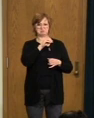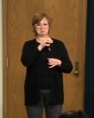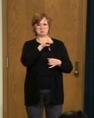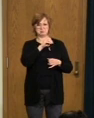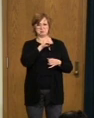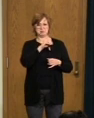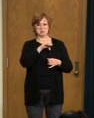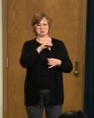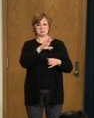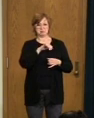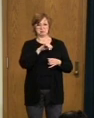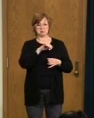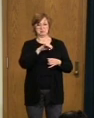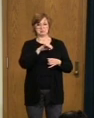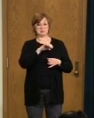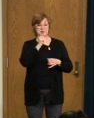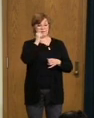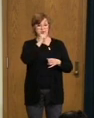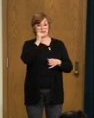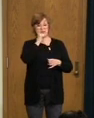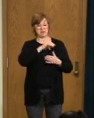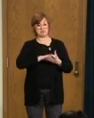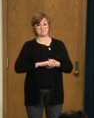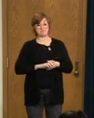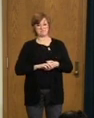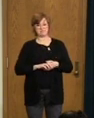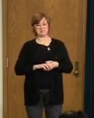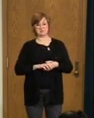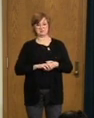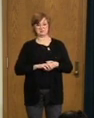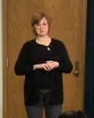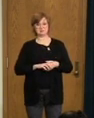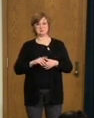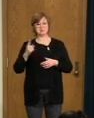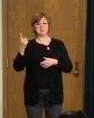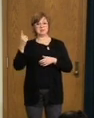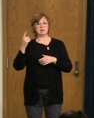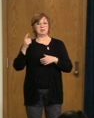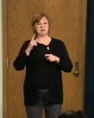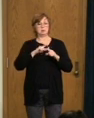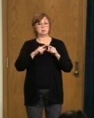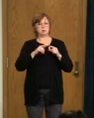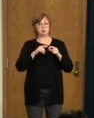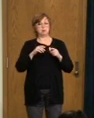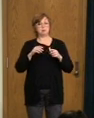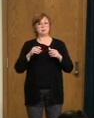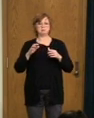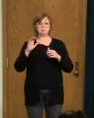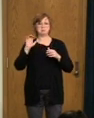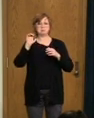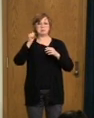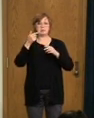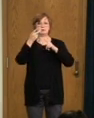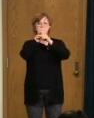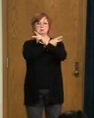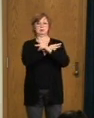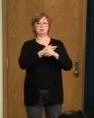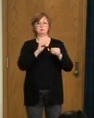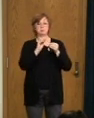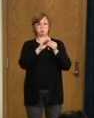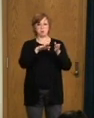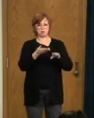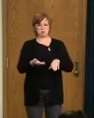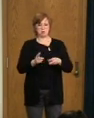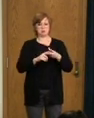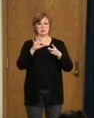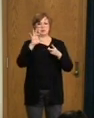with our influenza outbreak last year. Close to 10 times the death, about 9 times the fatalities. Over the course of